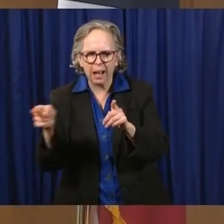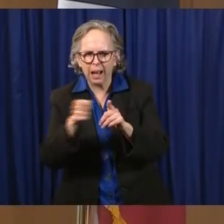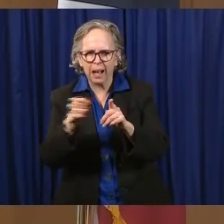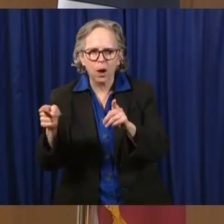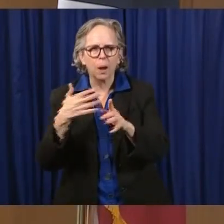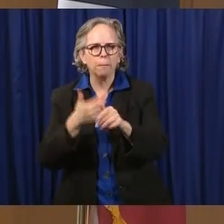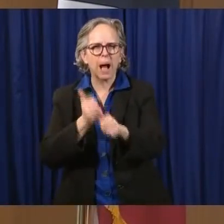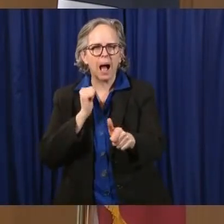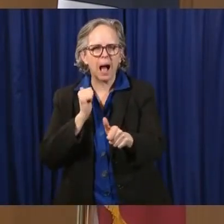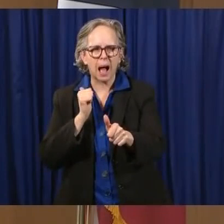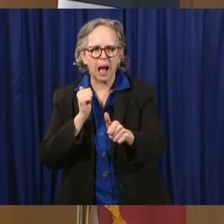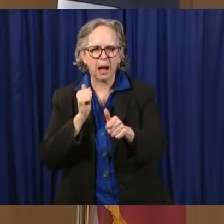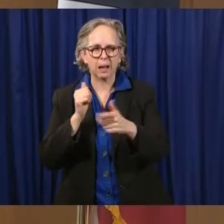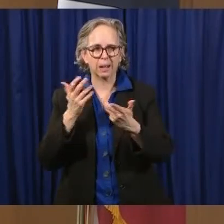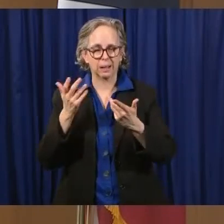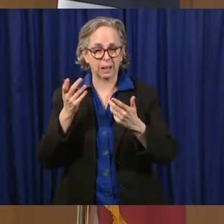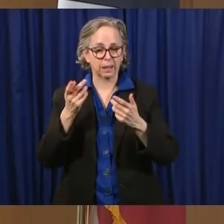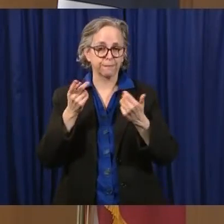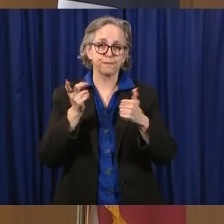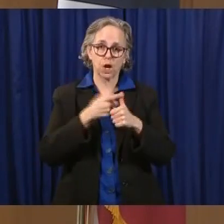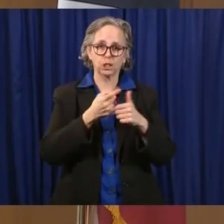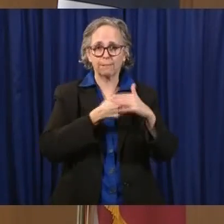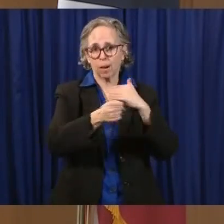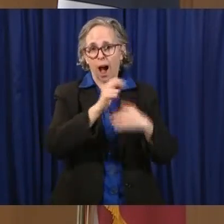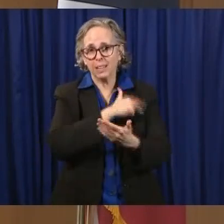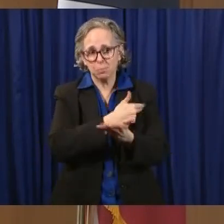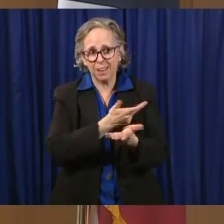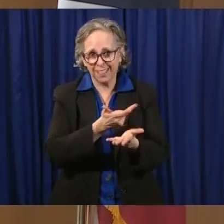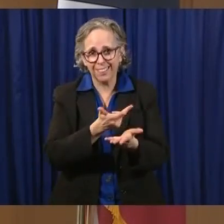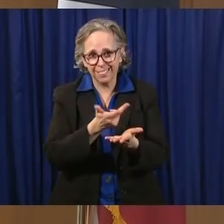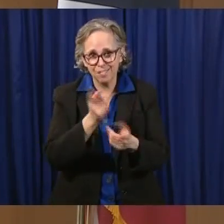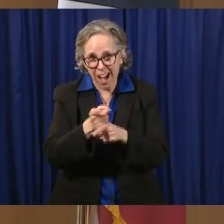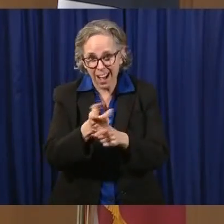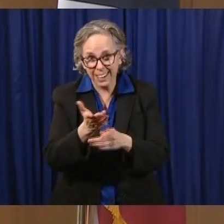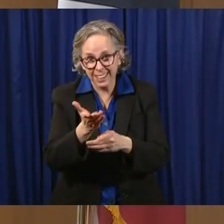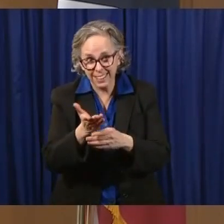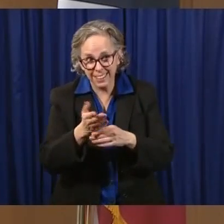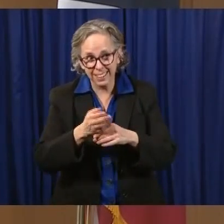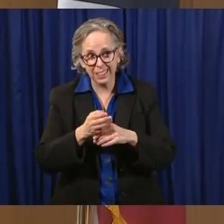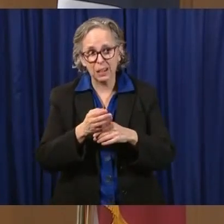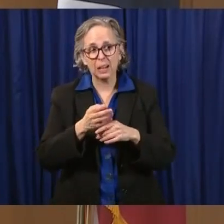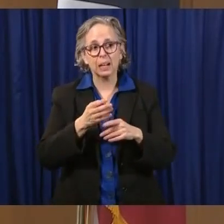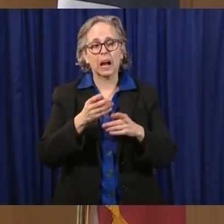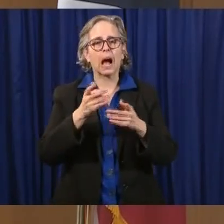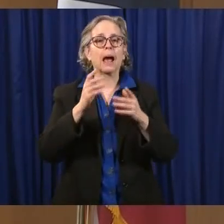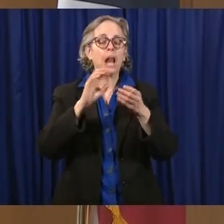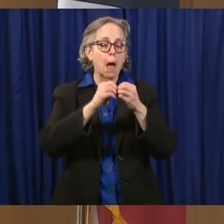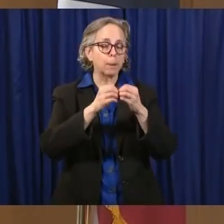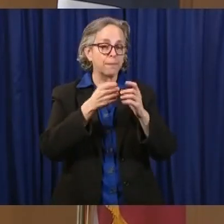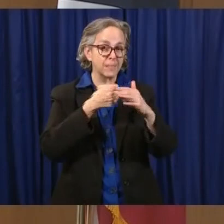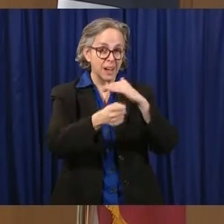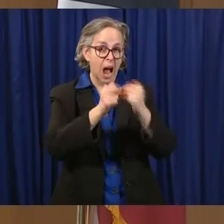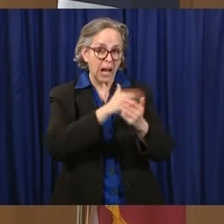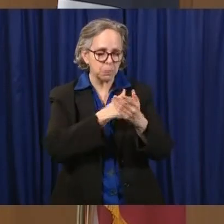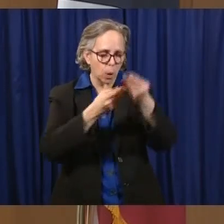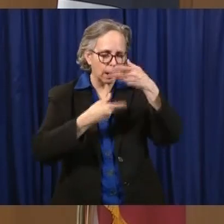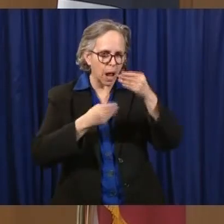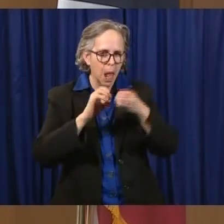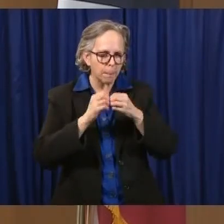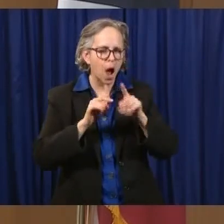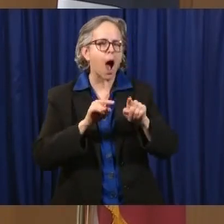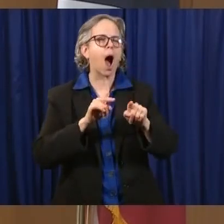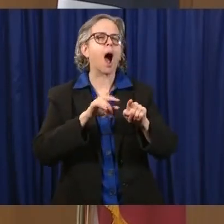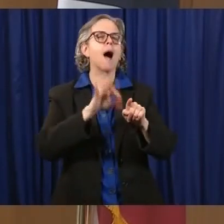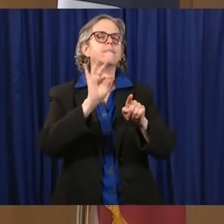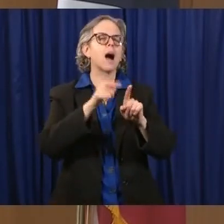earlier in the process, and they're probably a better indicator of what's happening. But, we saw it go